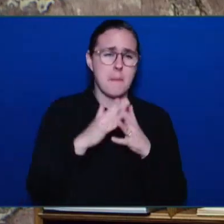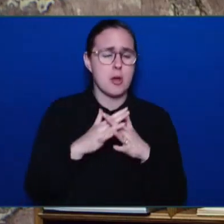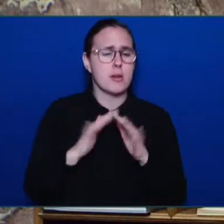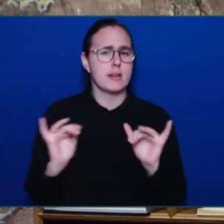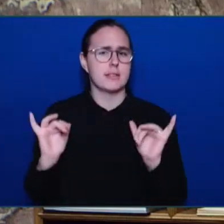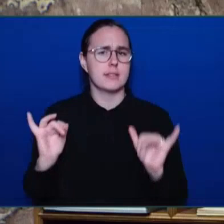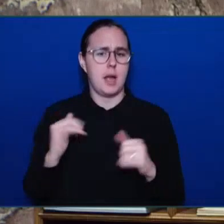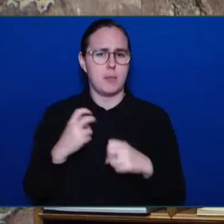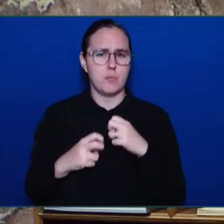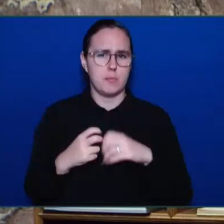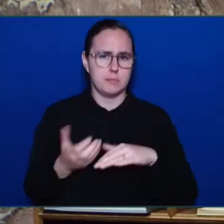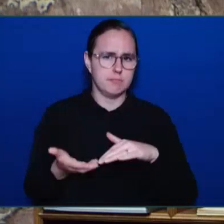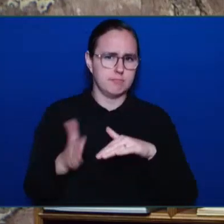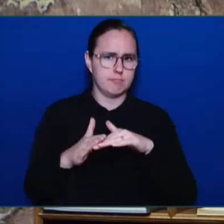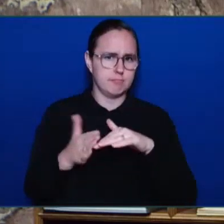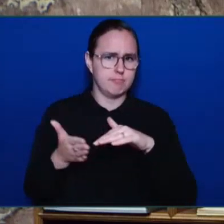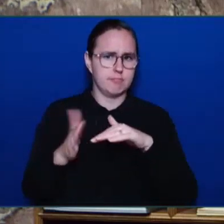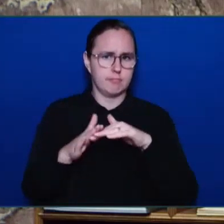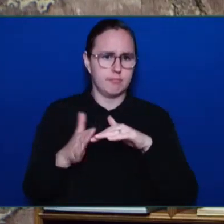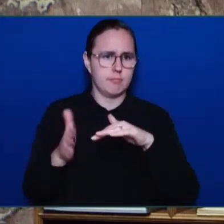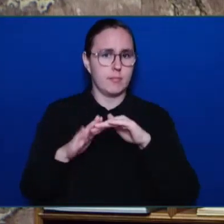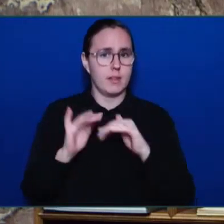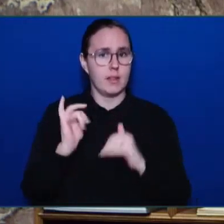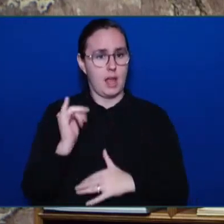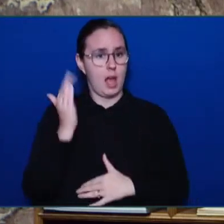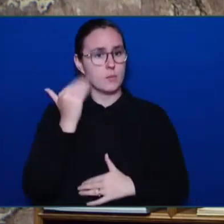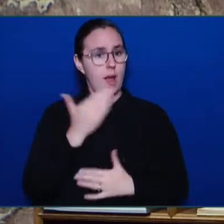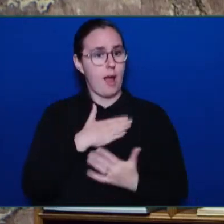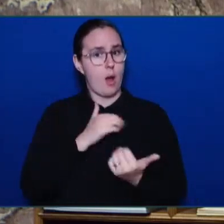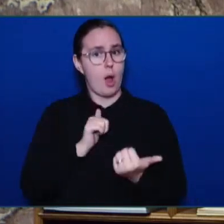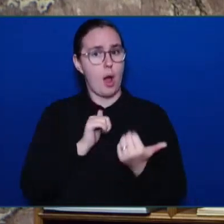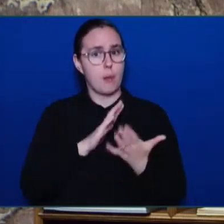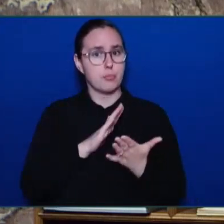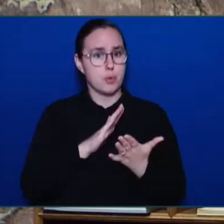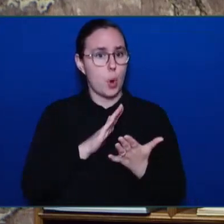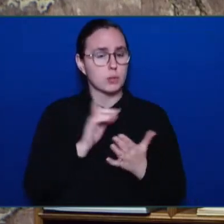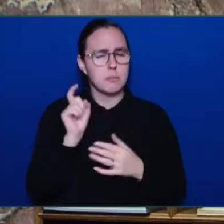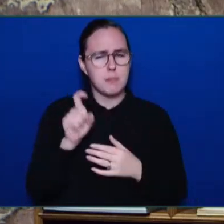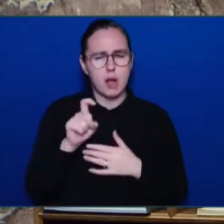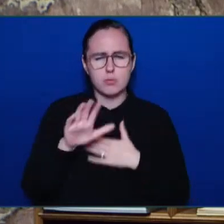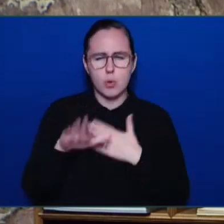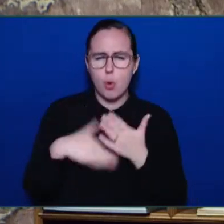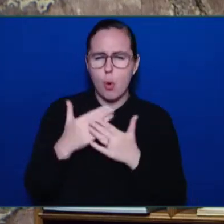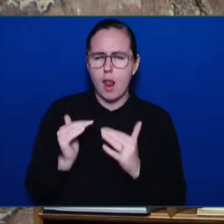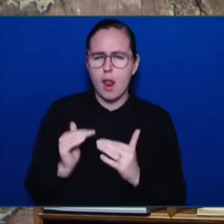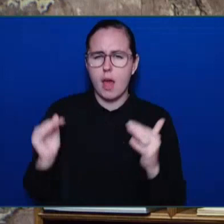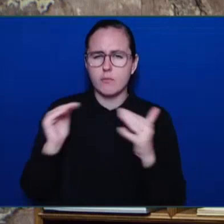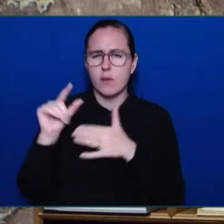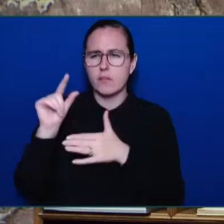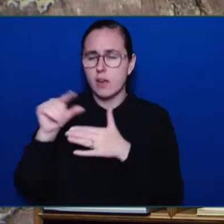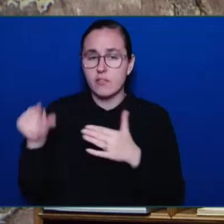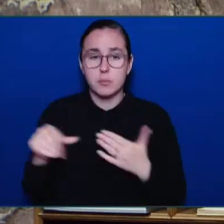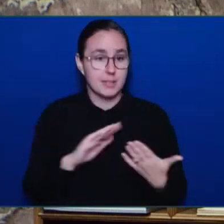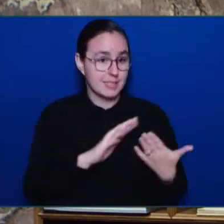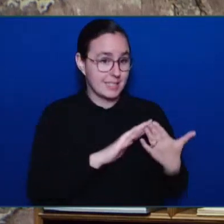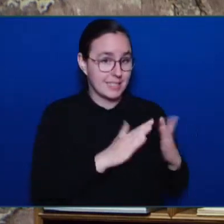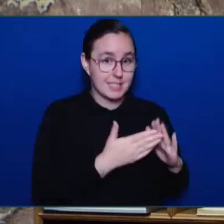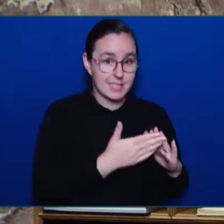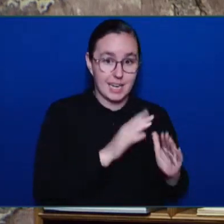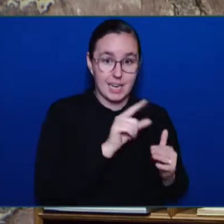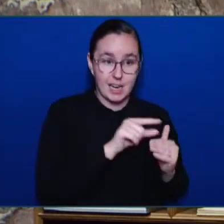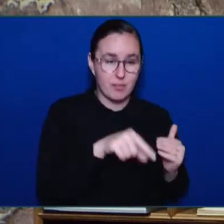of government, Honourable Speaker. It's working with the City of Vancouver on addressing the social issues around housing and mental health and